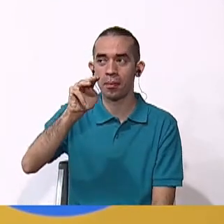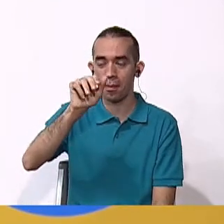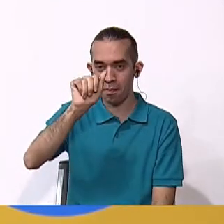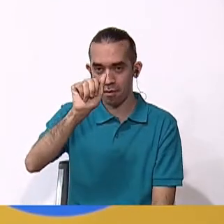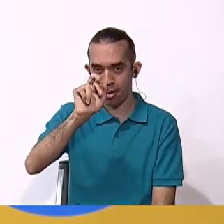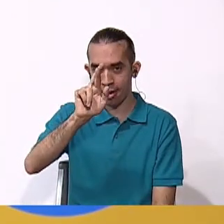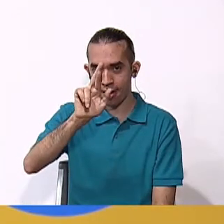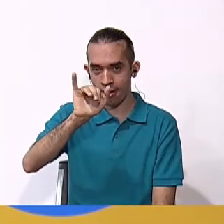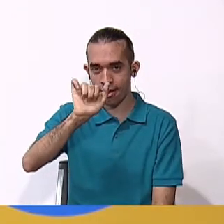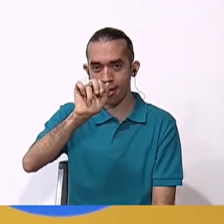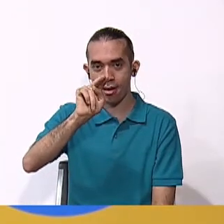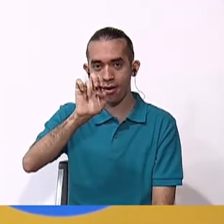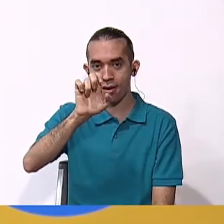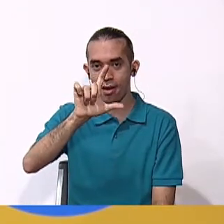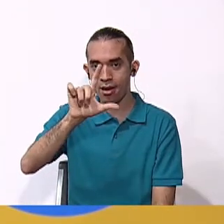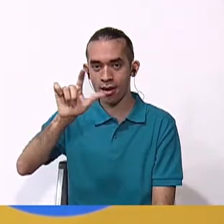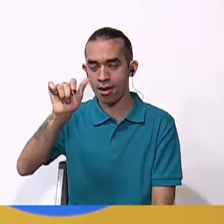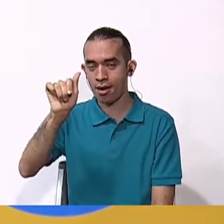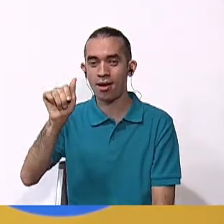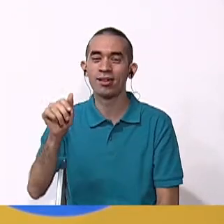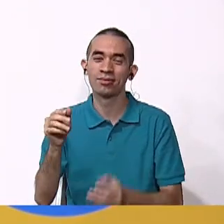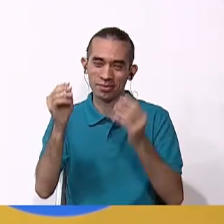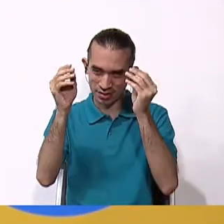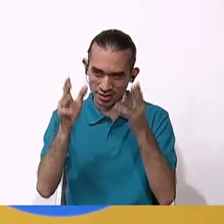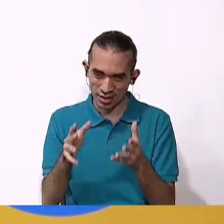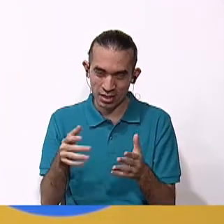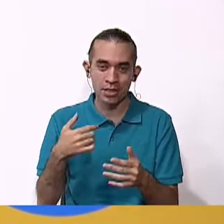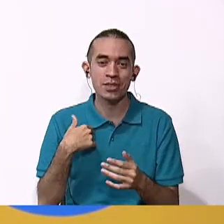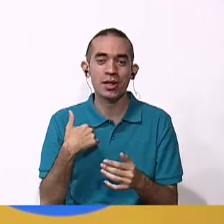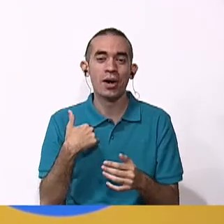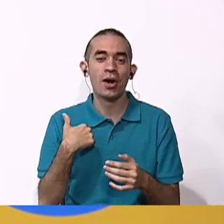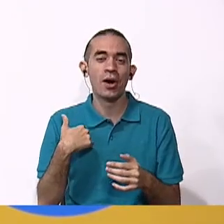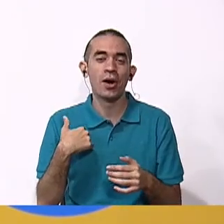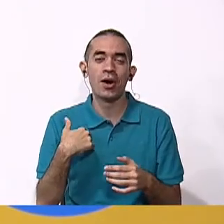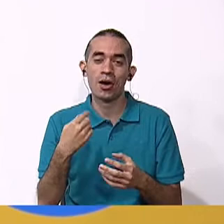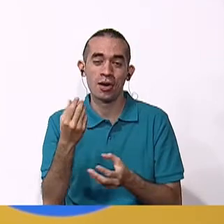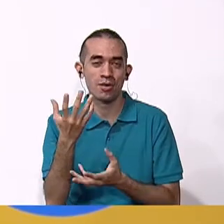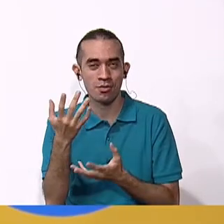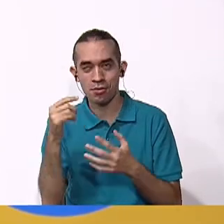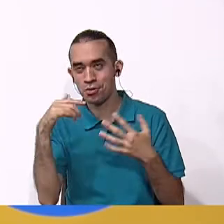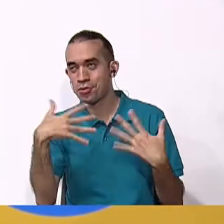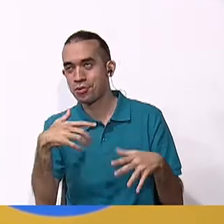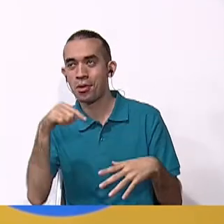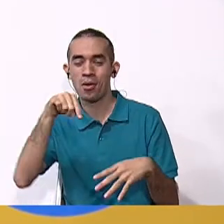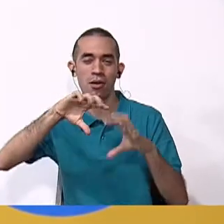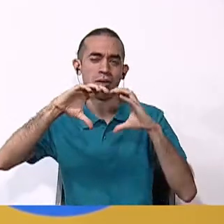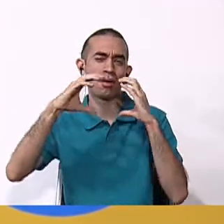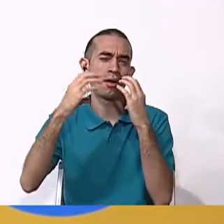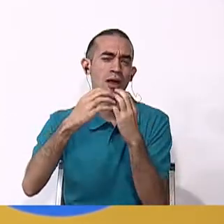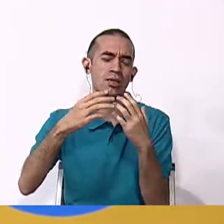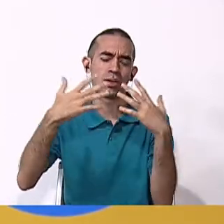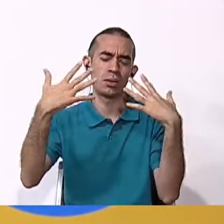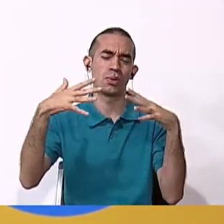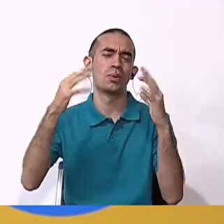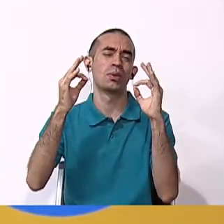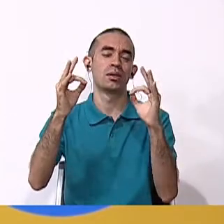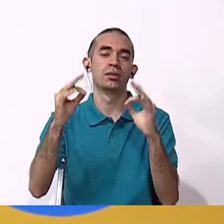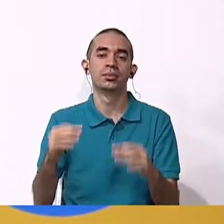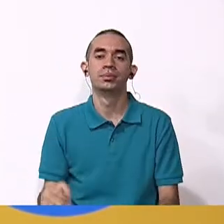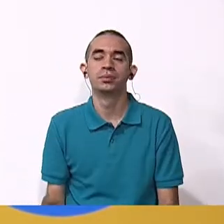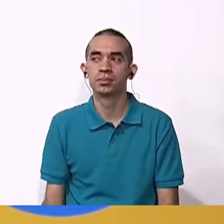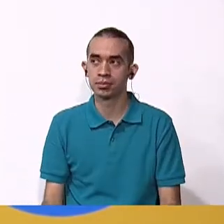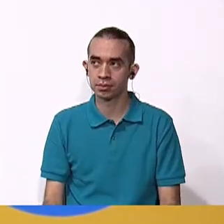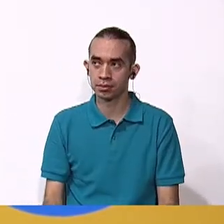Marianella, and today we are going to have a great class. So, listen to a